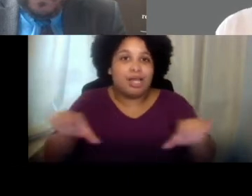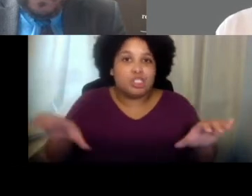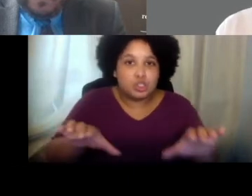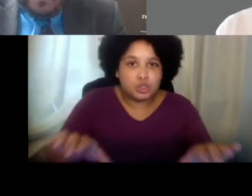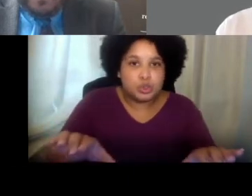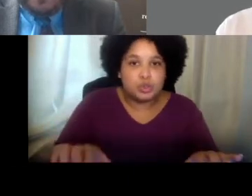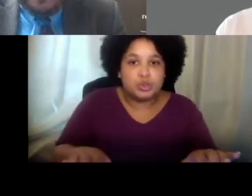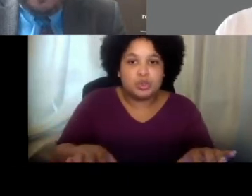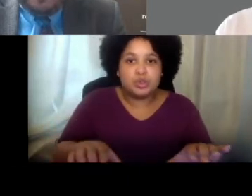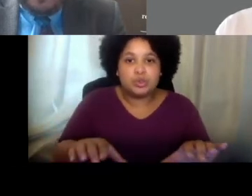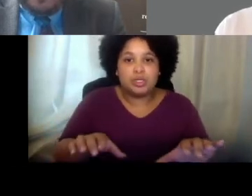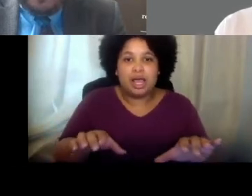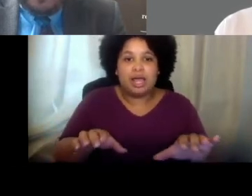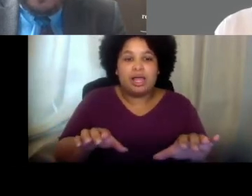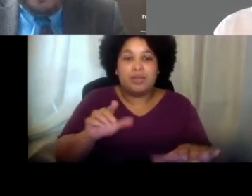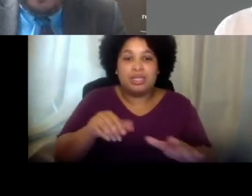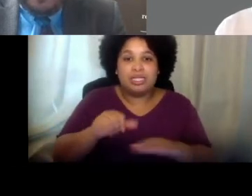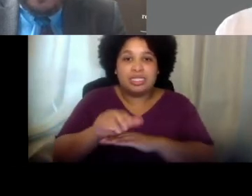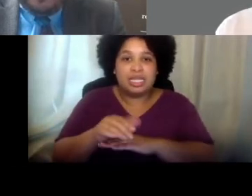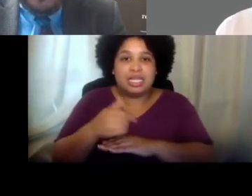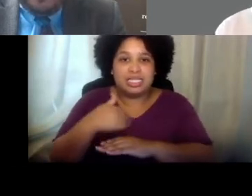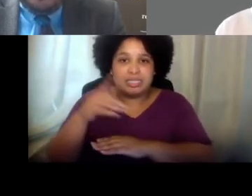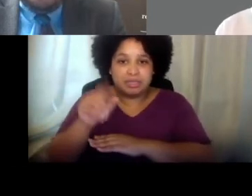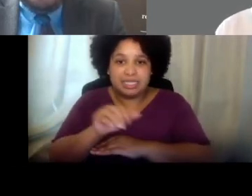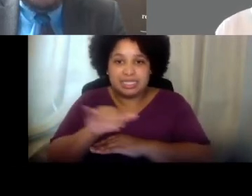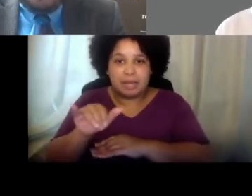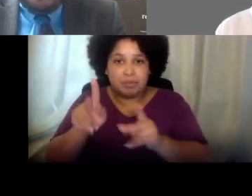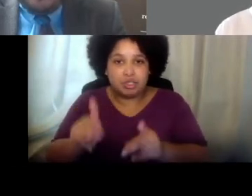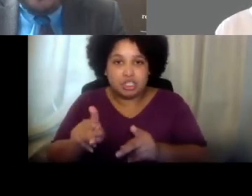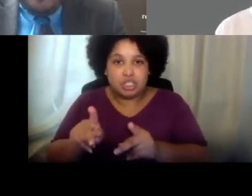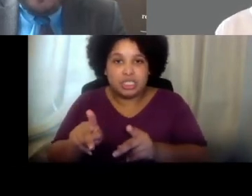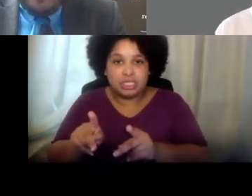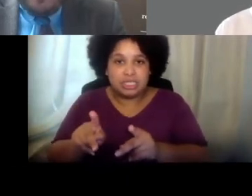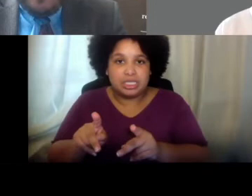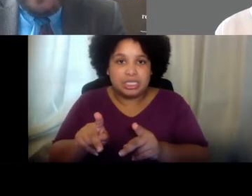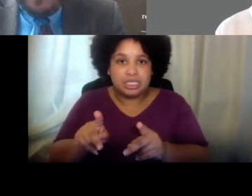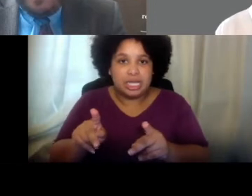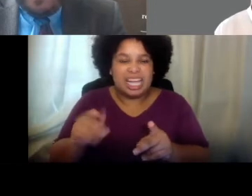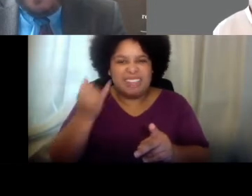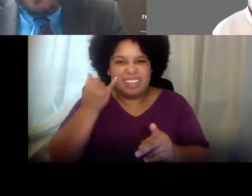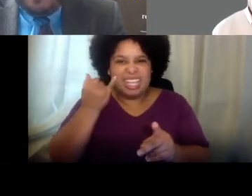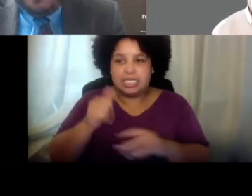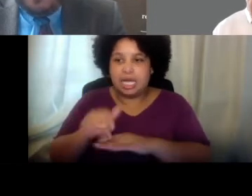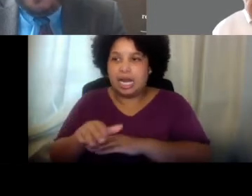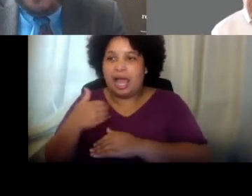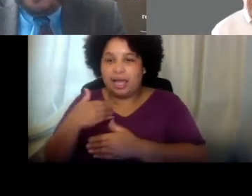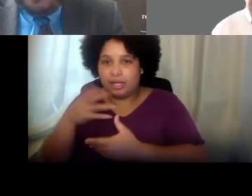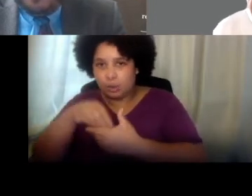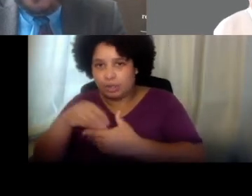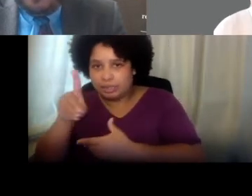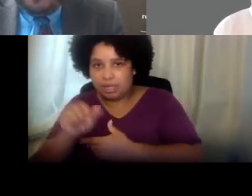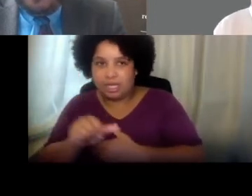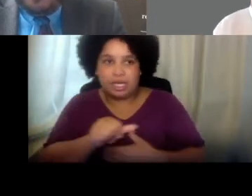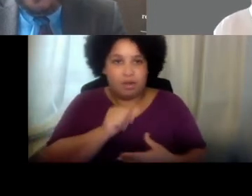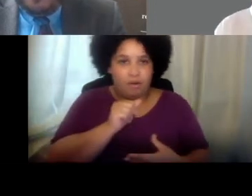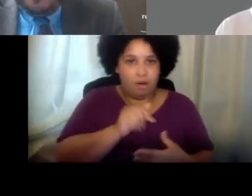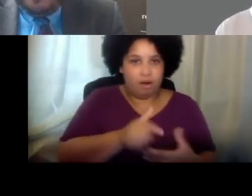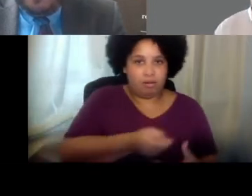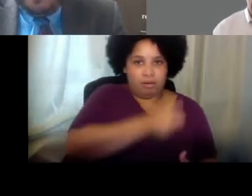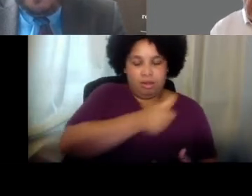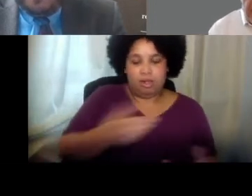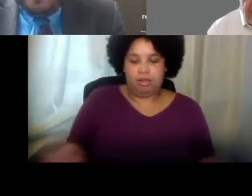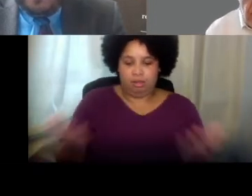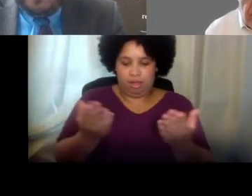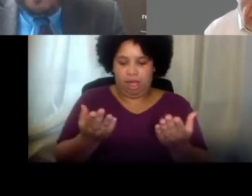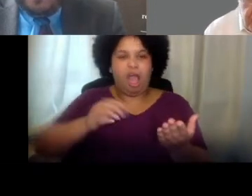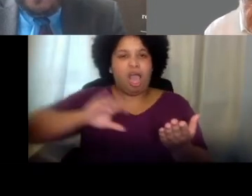send it in that they are disabled, the same person that sent in the first bio that got accepted gets rejected. And this was told